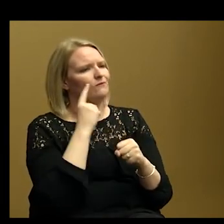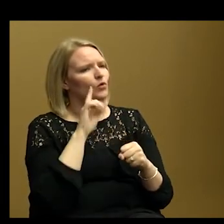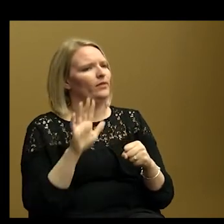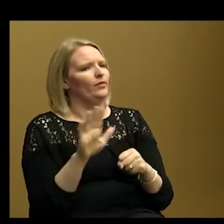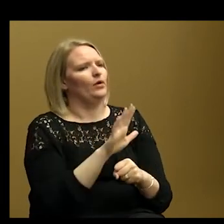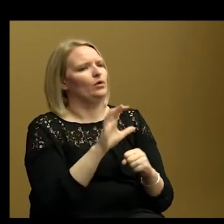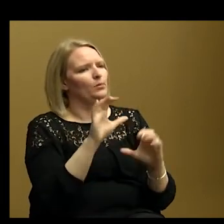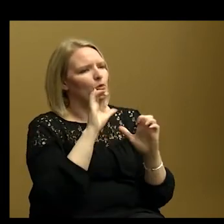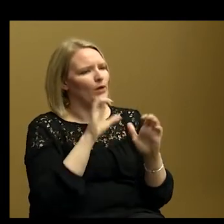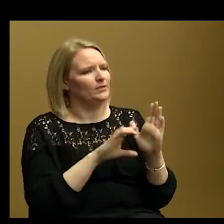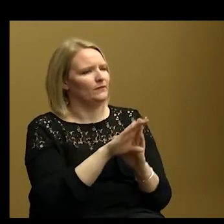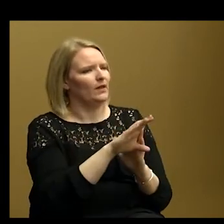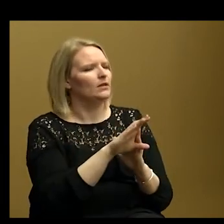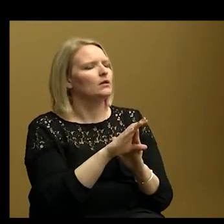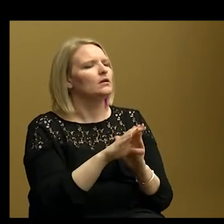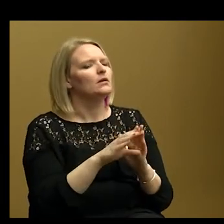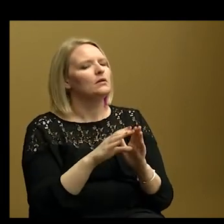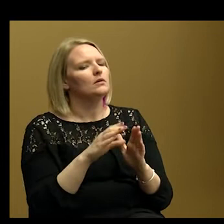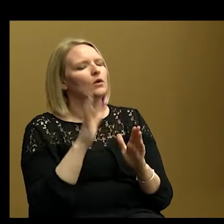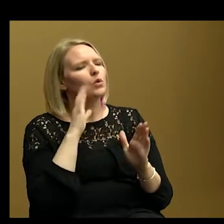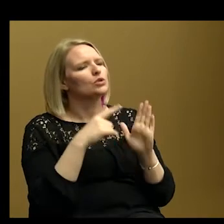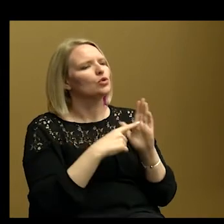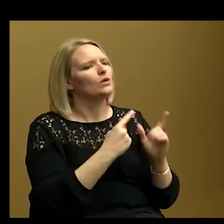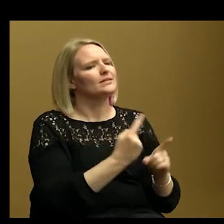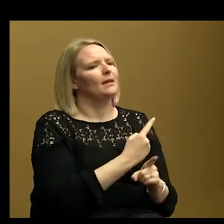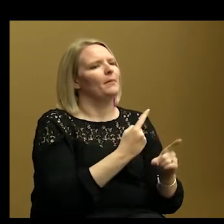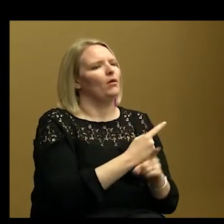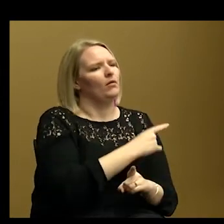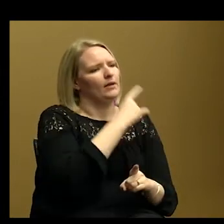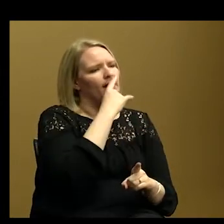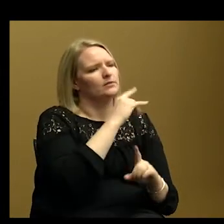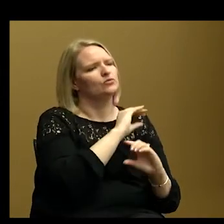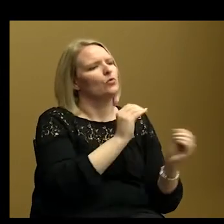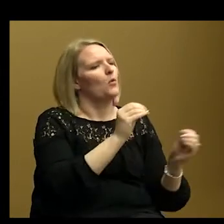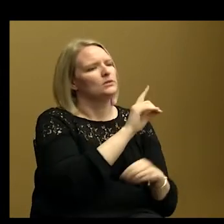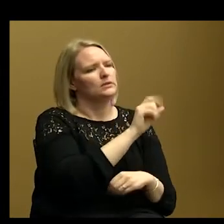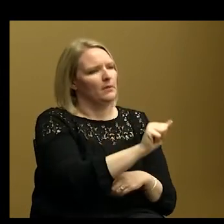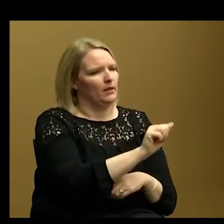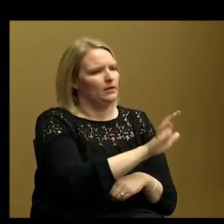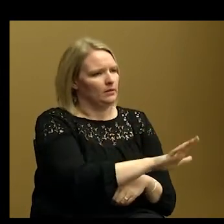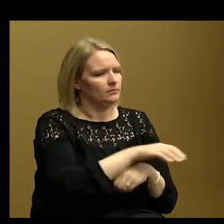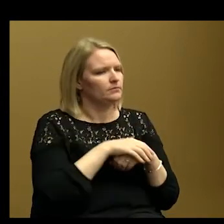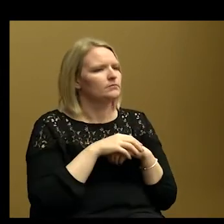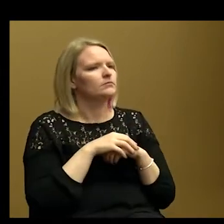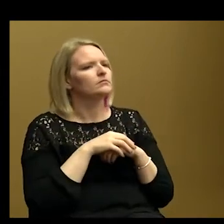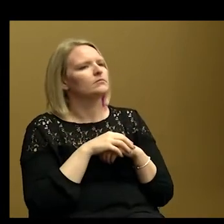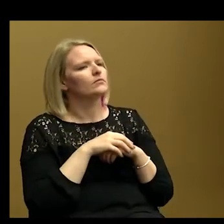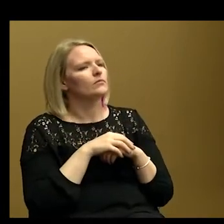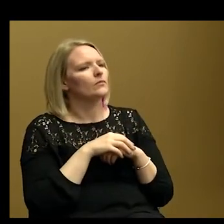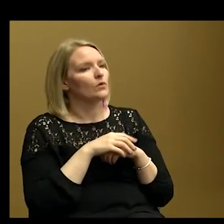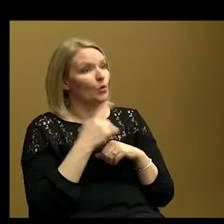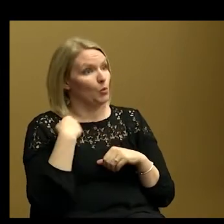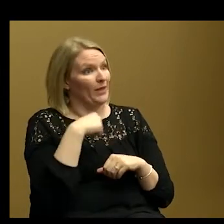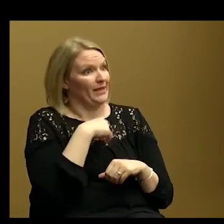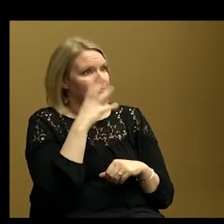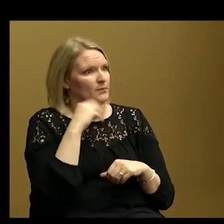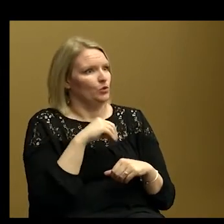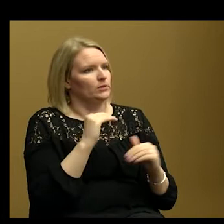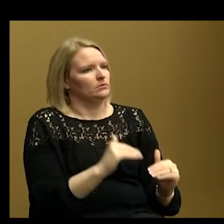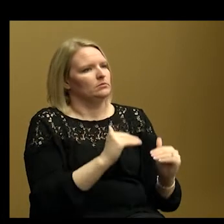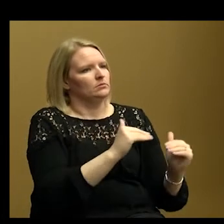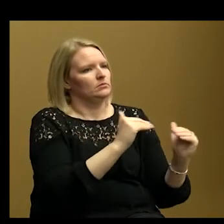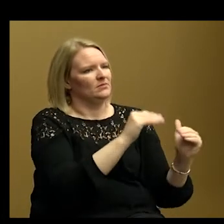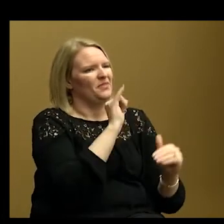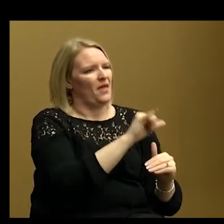said before, on typical kids without disabilities. We all went through those stages.